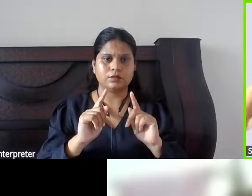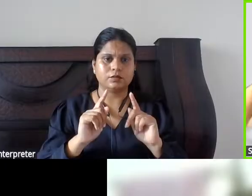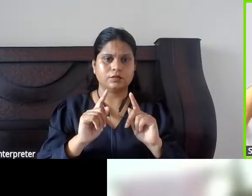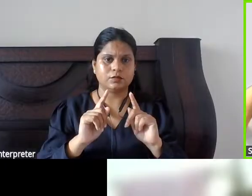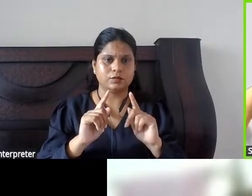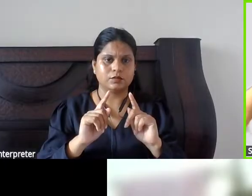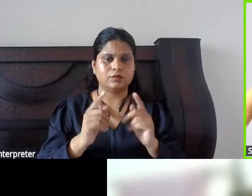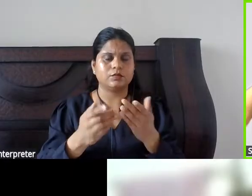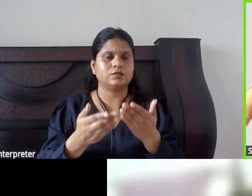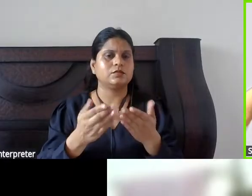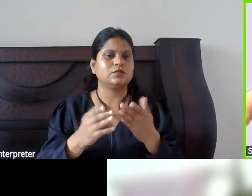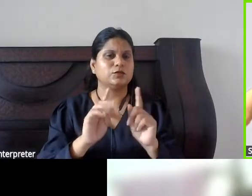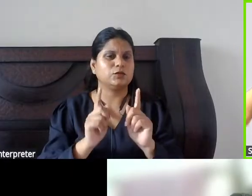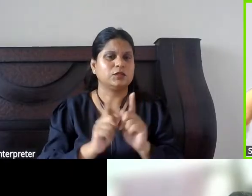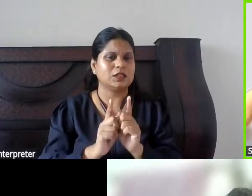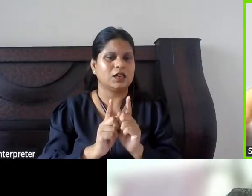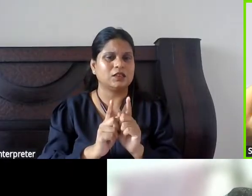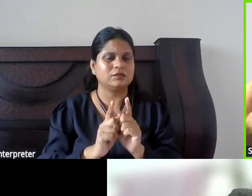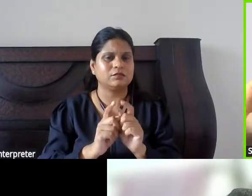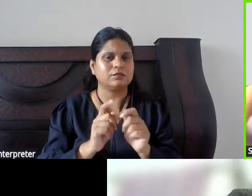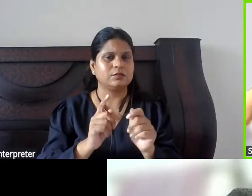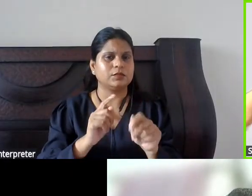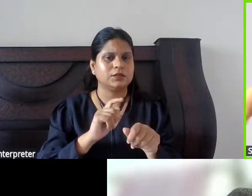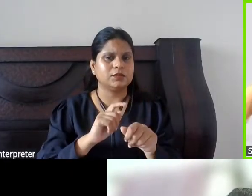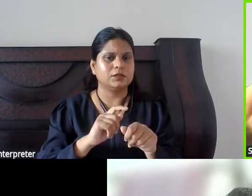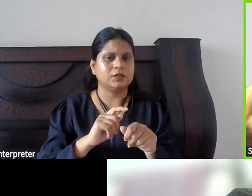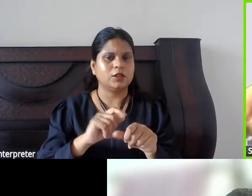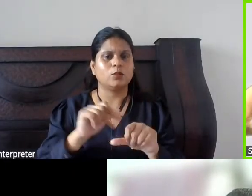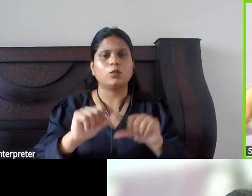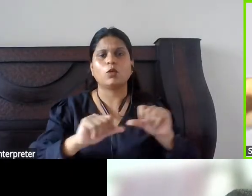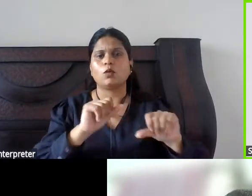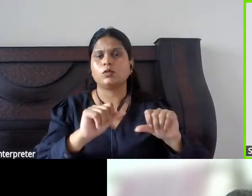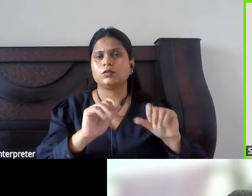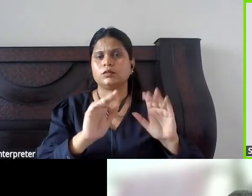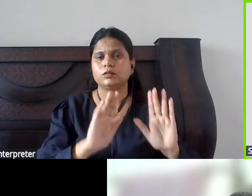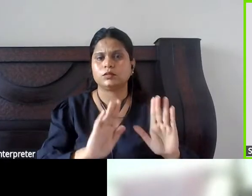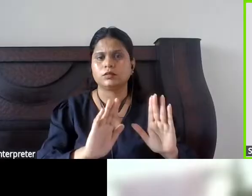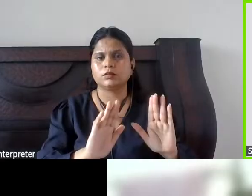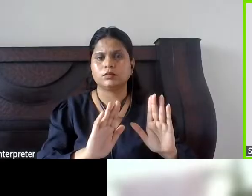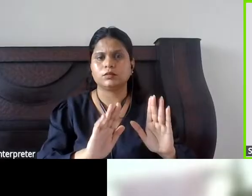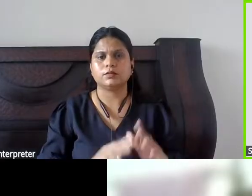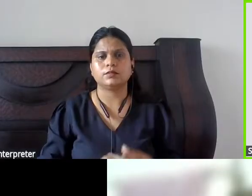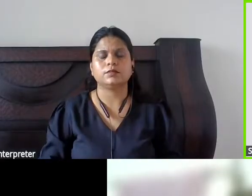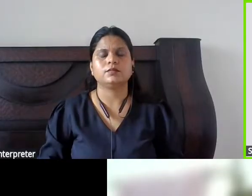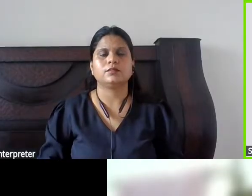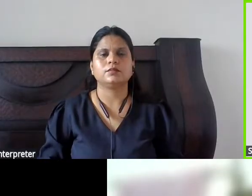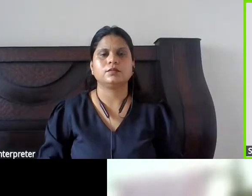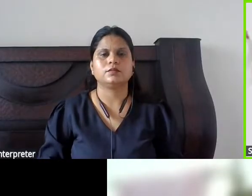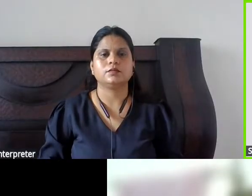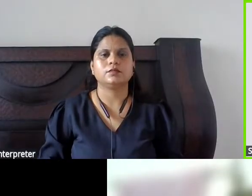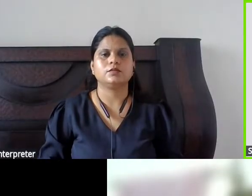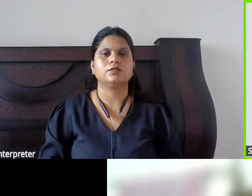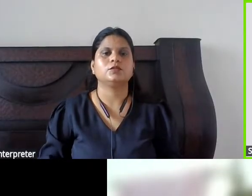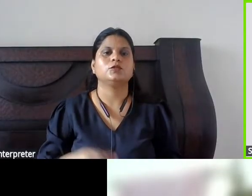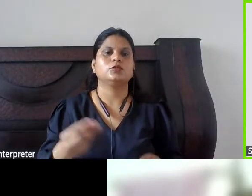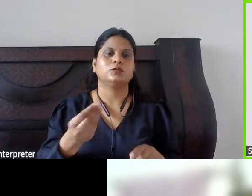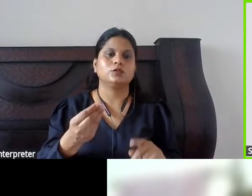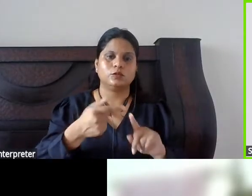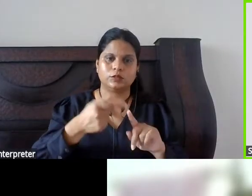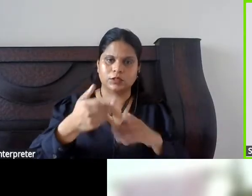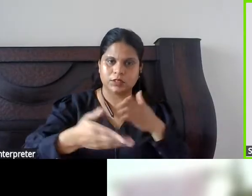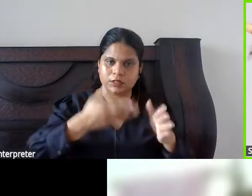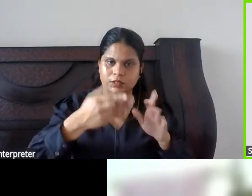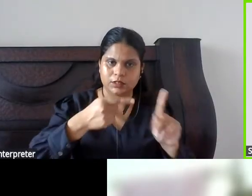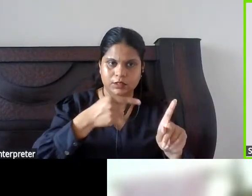place, because the process is designed as such that so these are government school teachers who are locally belong to that